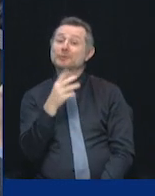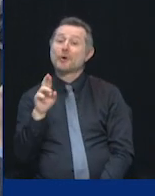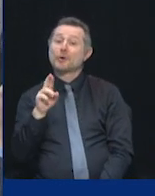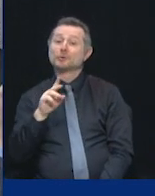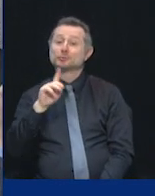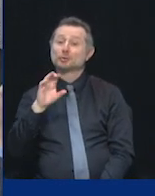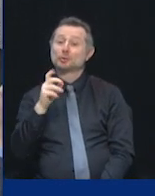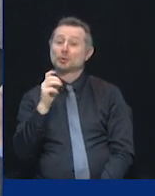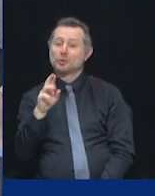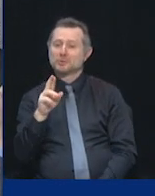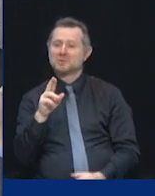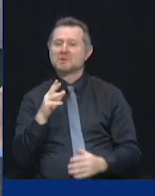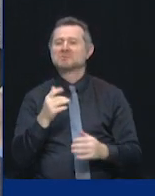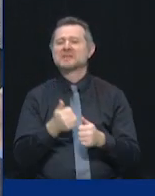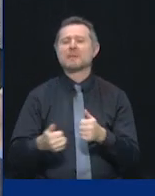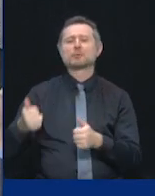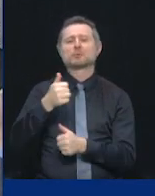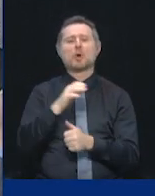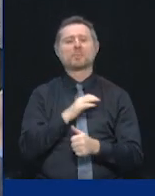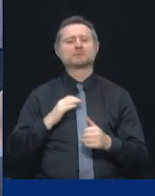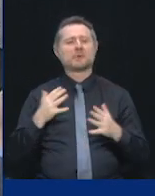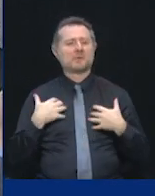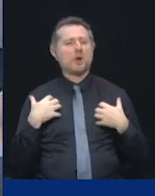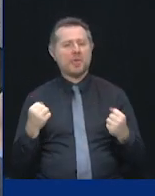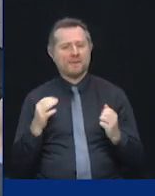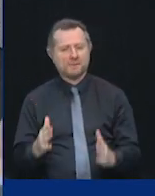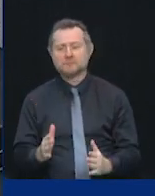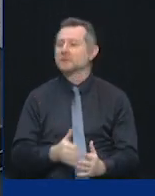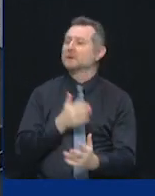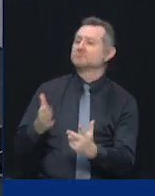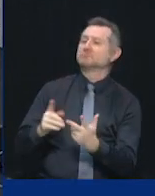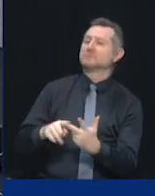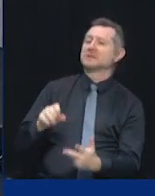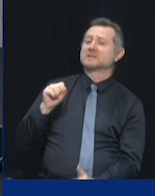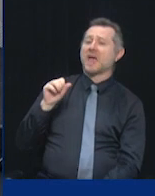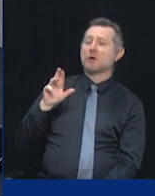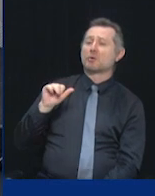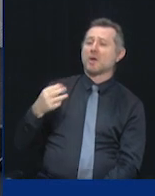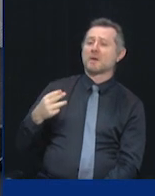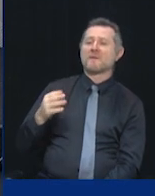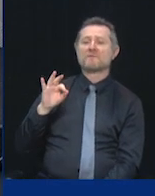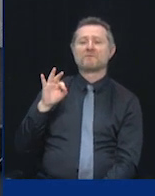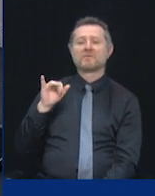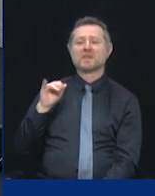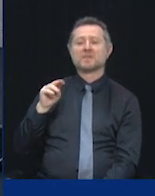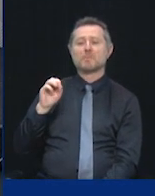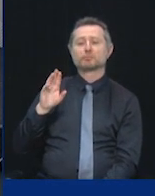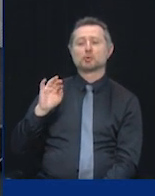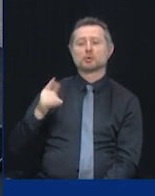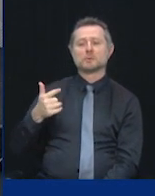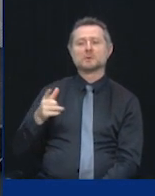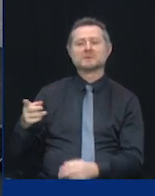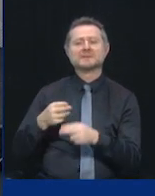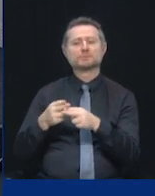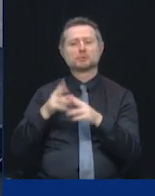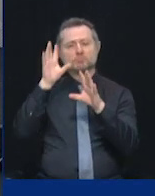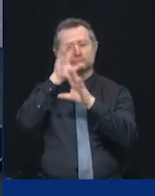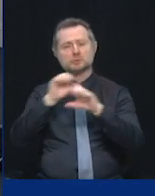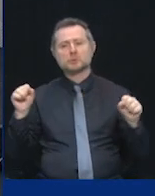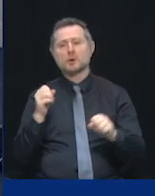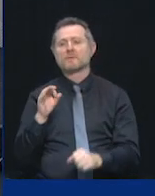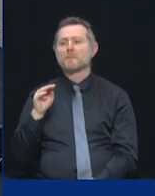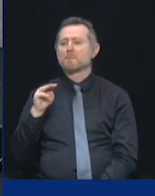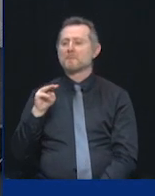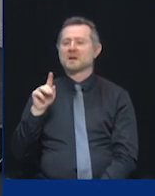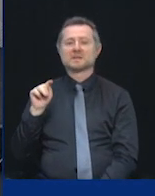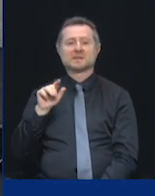Commissioner of Health Extraordinaire. Sarah Feinberg, Interim President of the New York City Transit Authority, who's doing a great